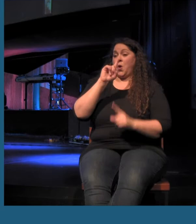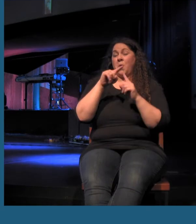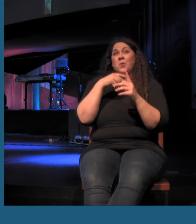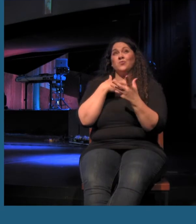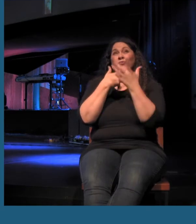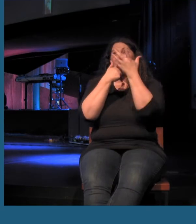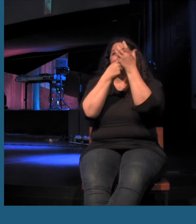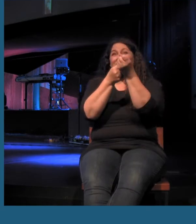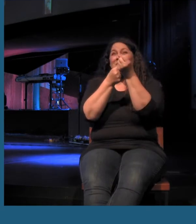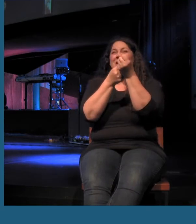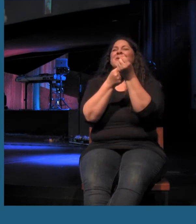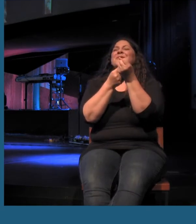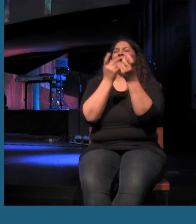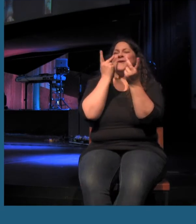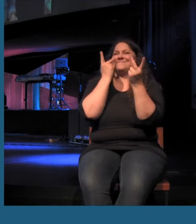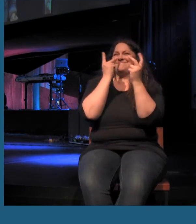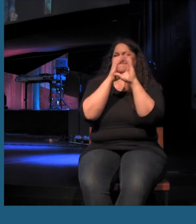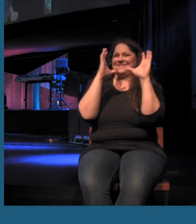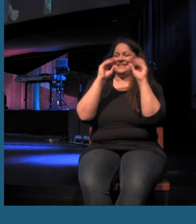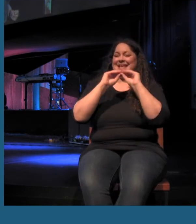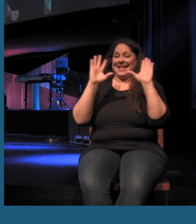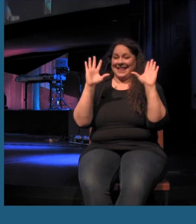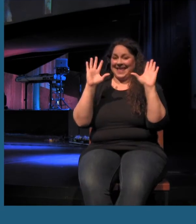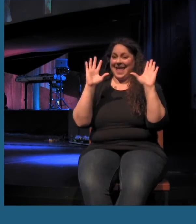all-important question, why?